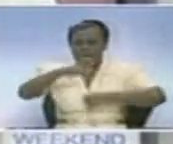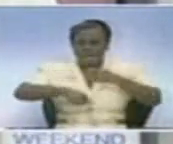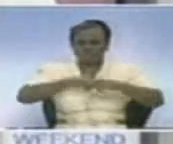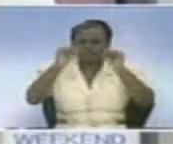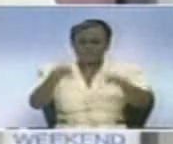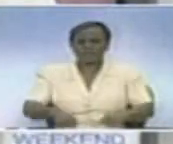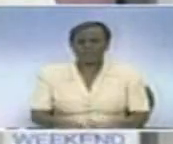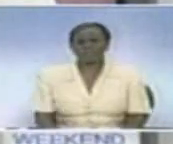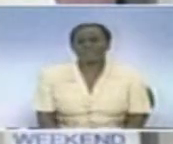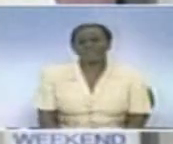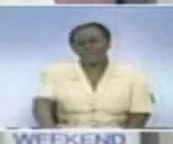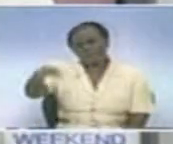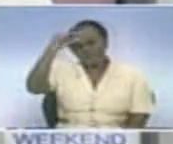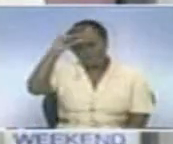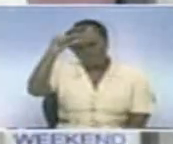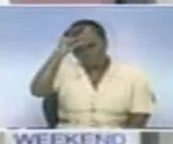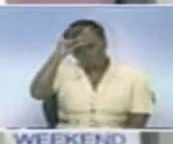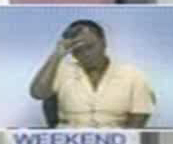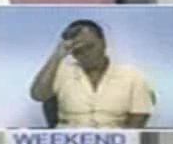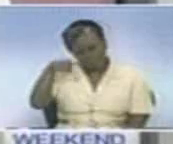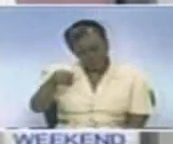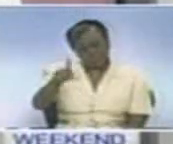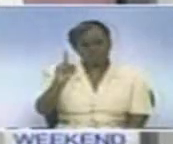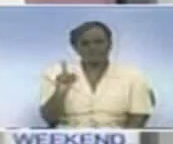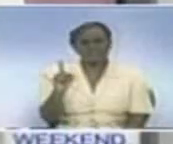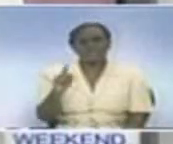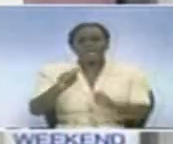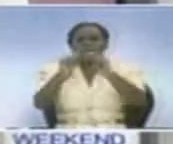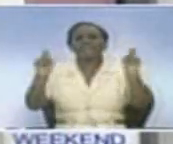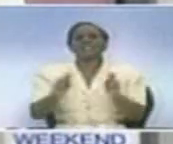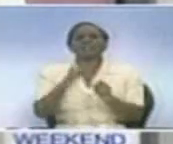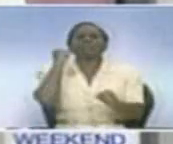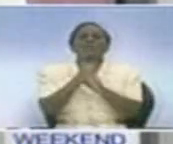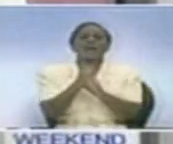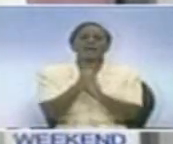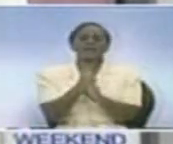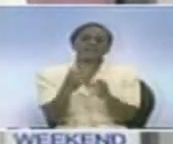know, government is teamwork. Simple.